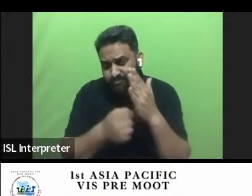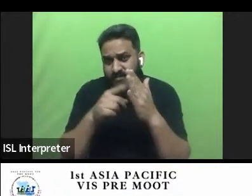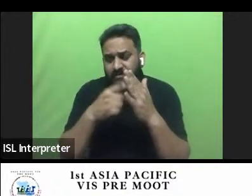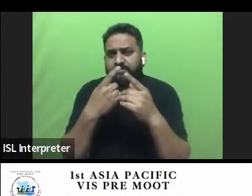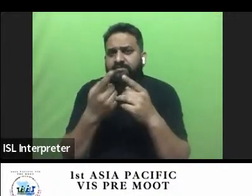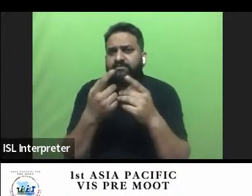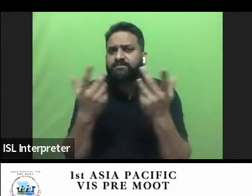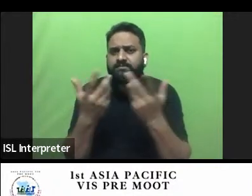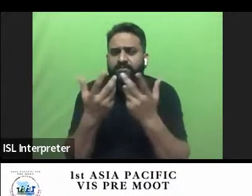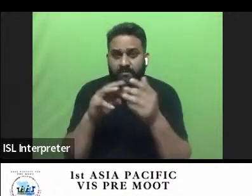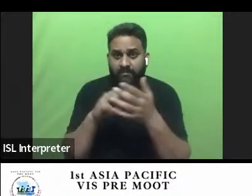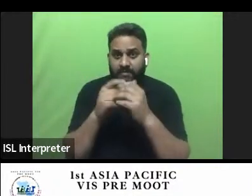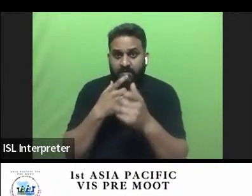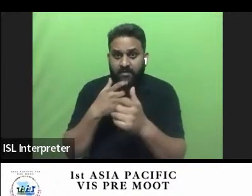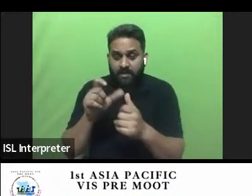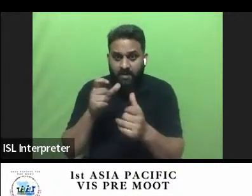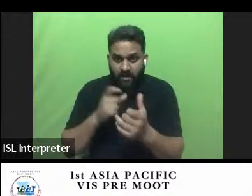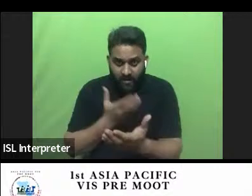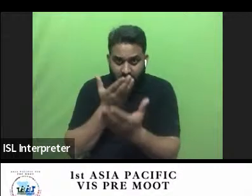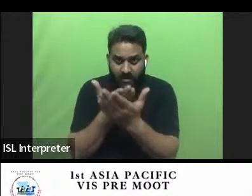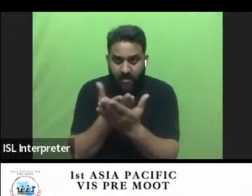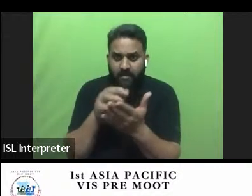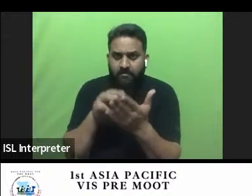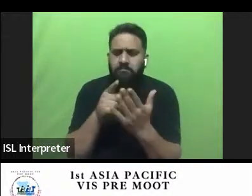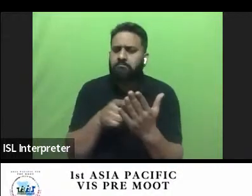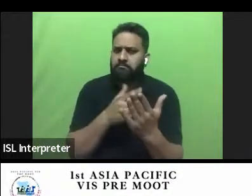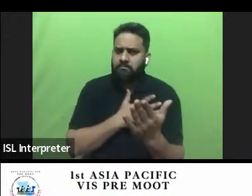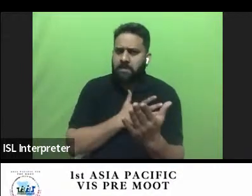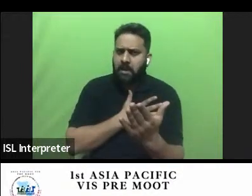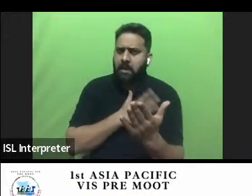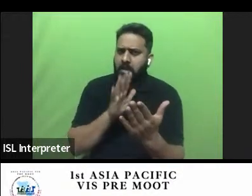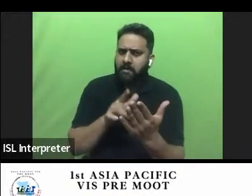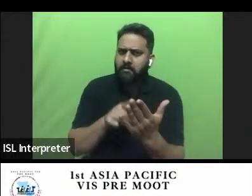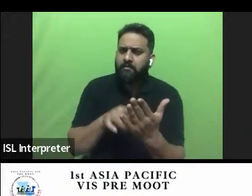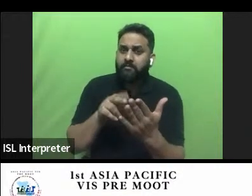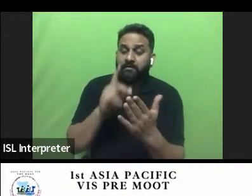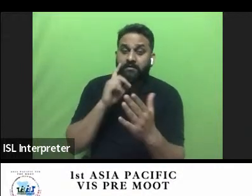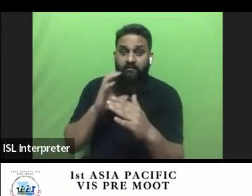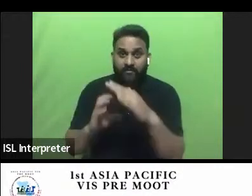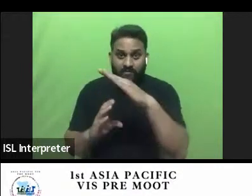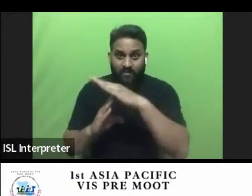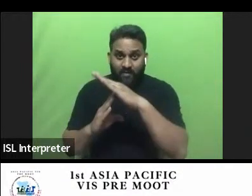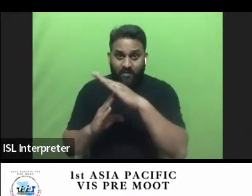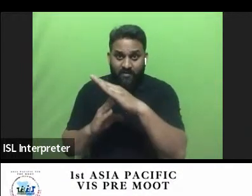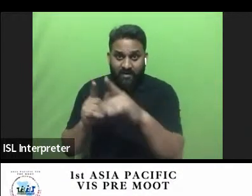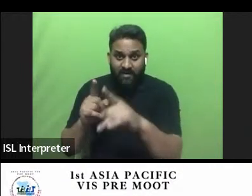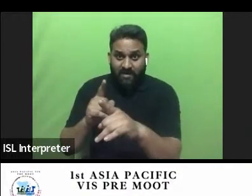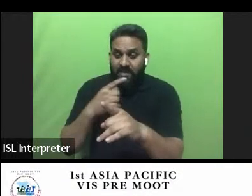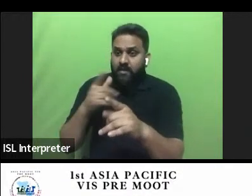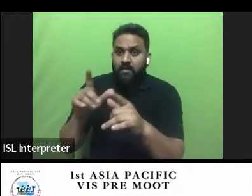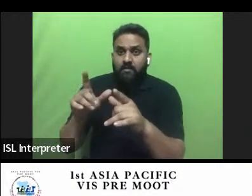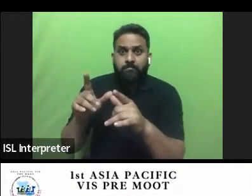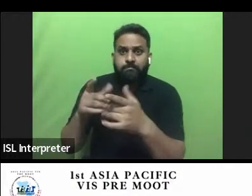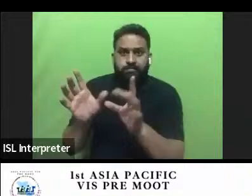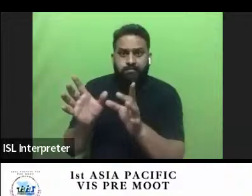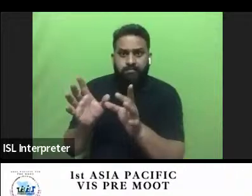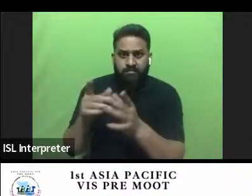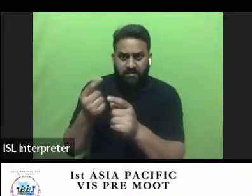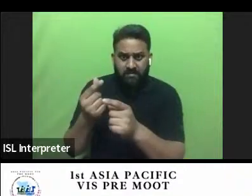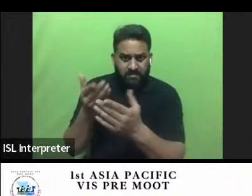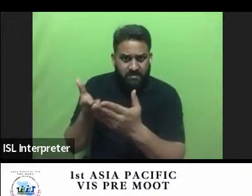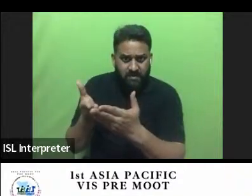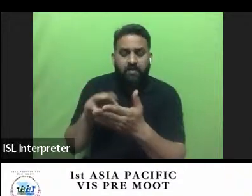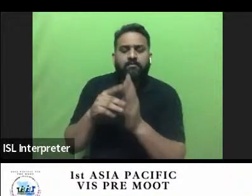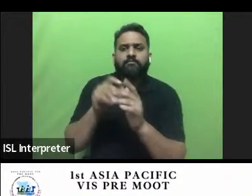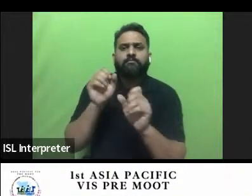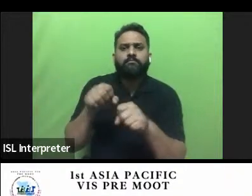the arbitration agreement remains valid if the contract itself is invalidated. Therefore, it cannot be used for all